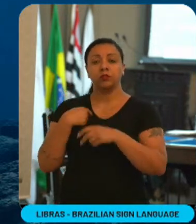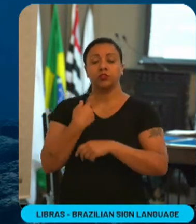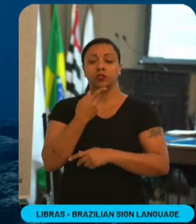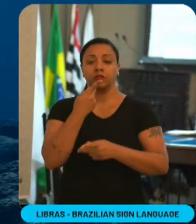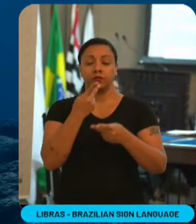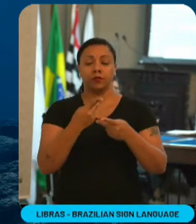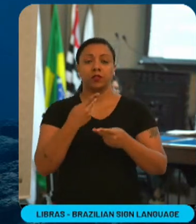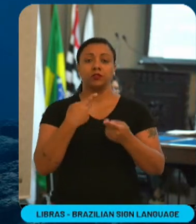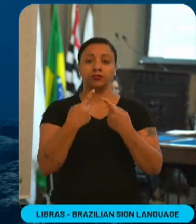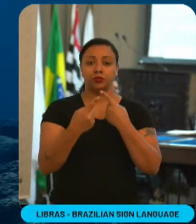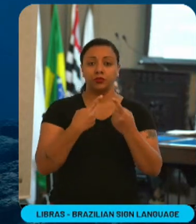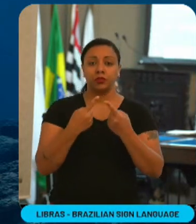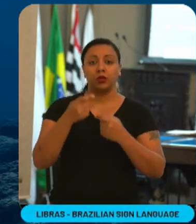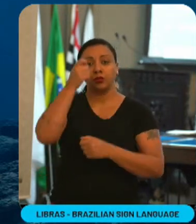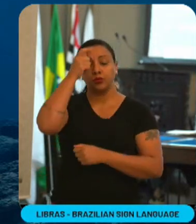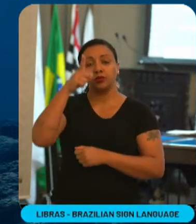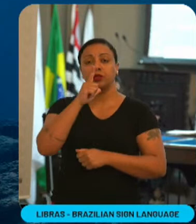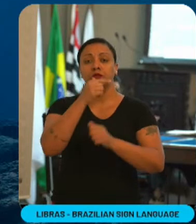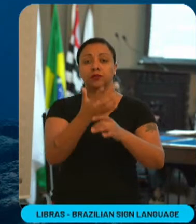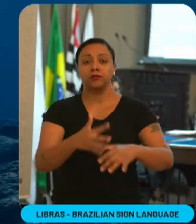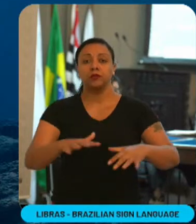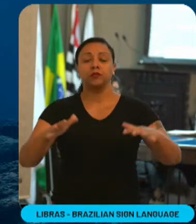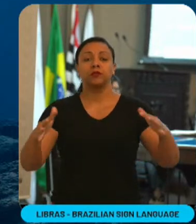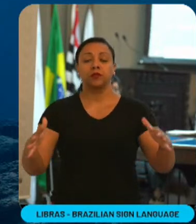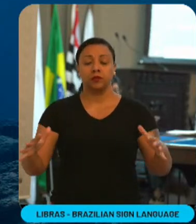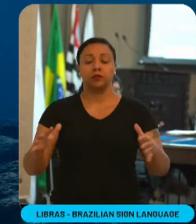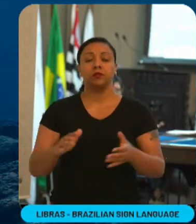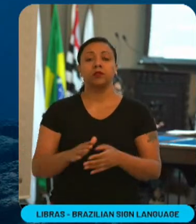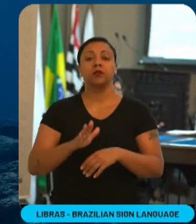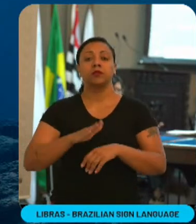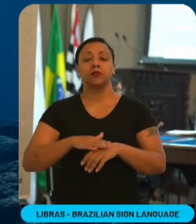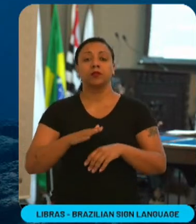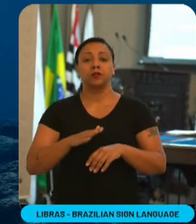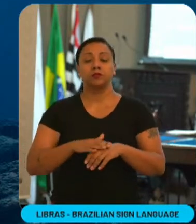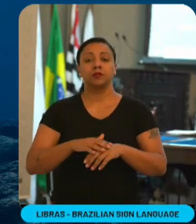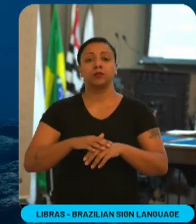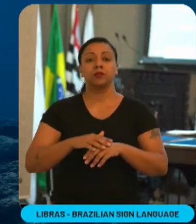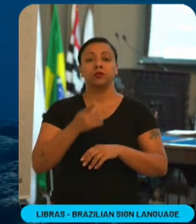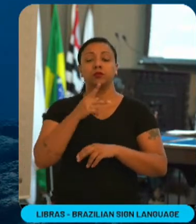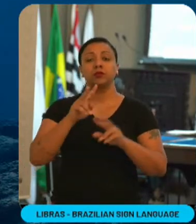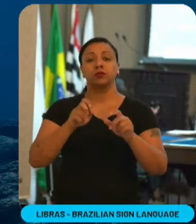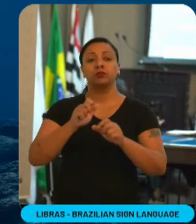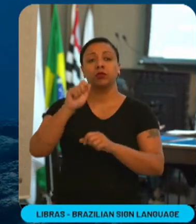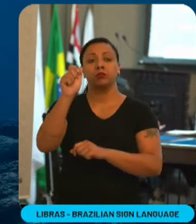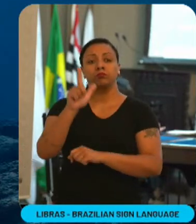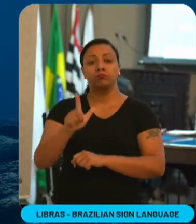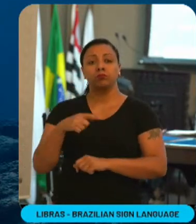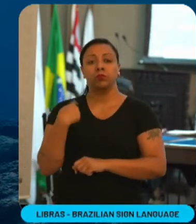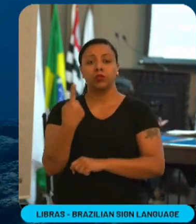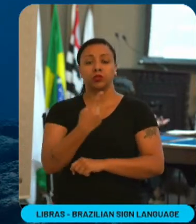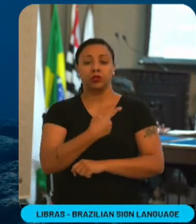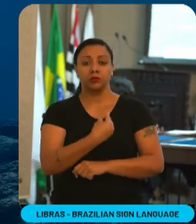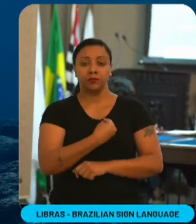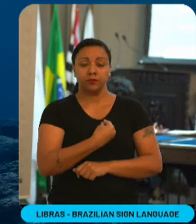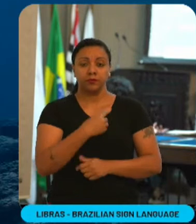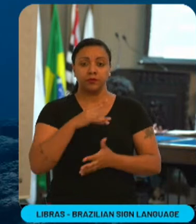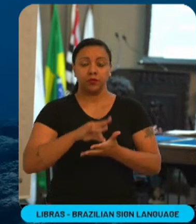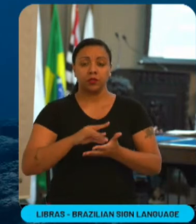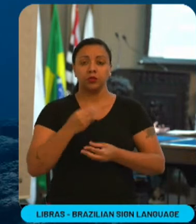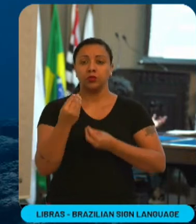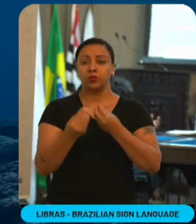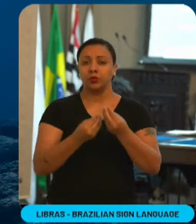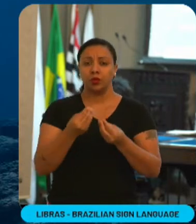say, this dialogue of ocean culture, putting our blue glasses